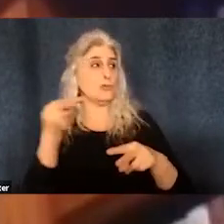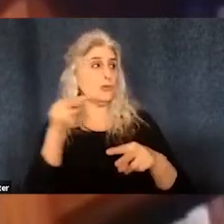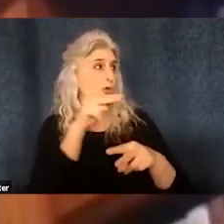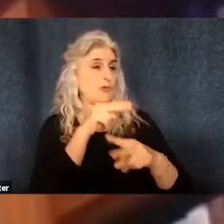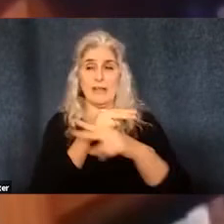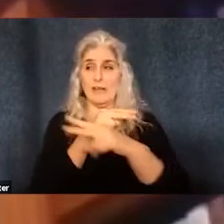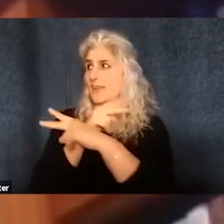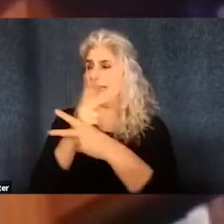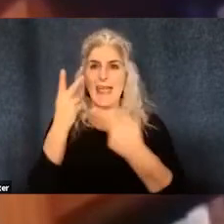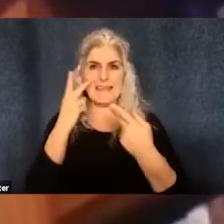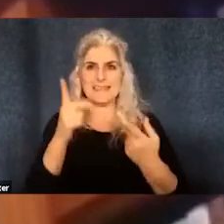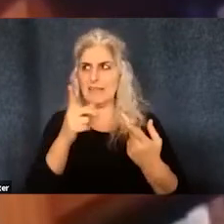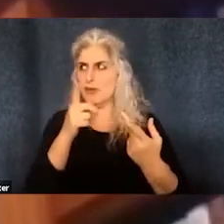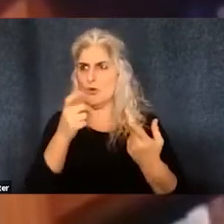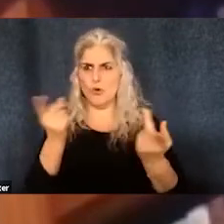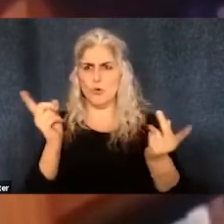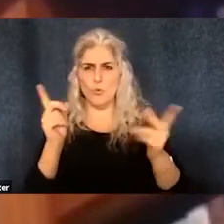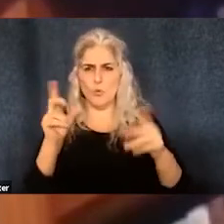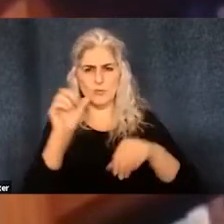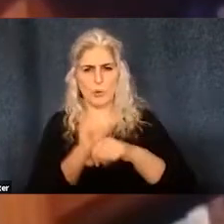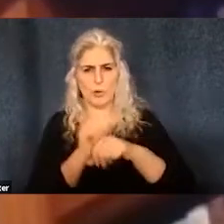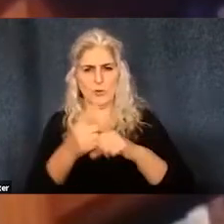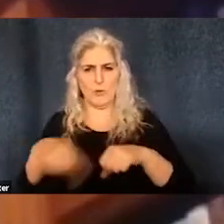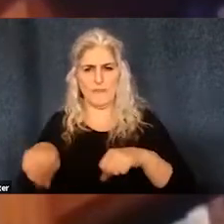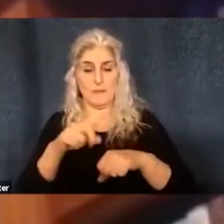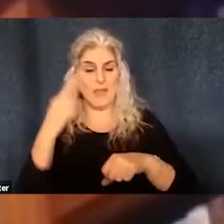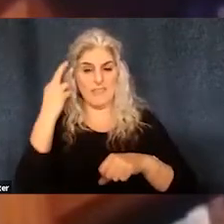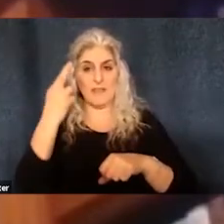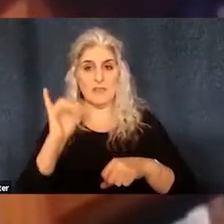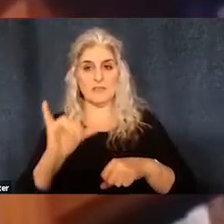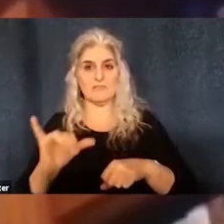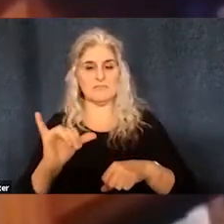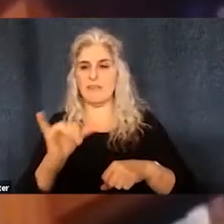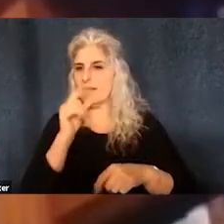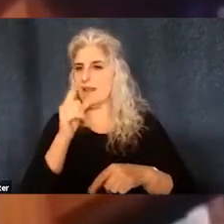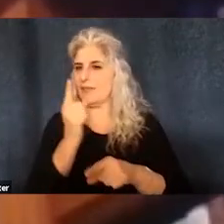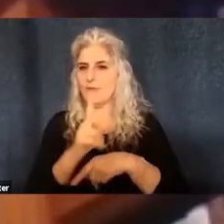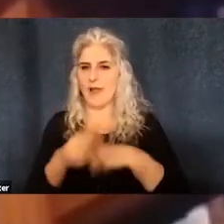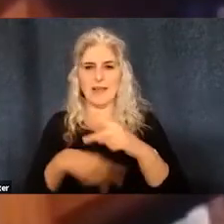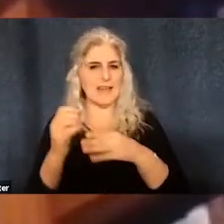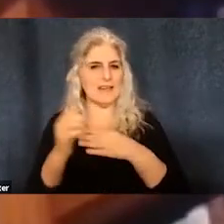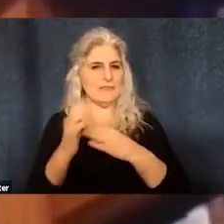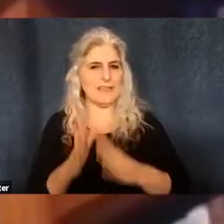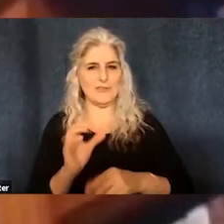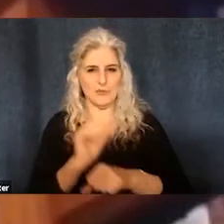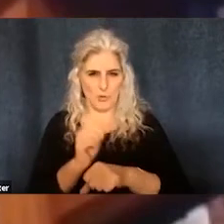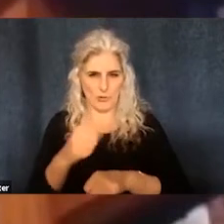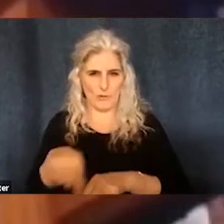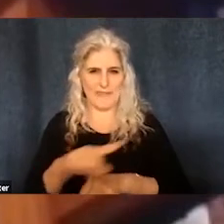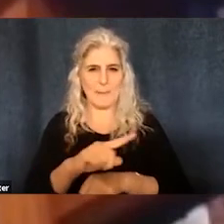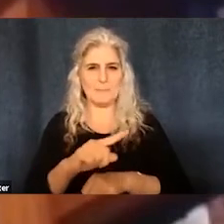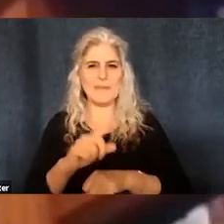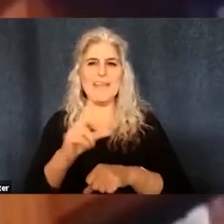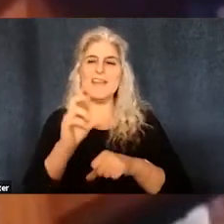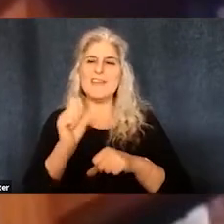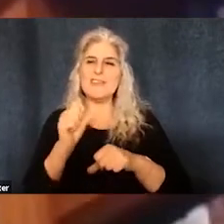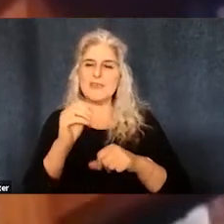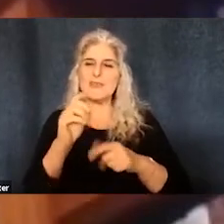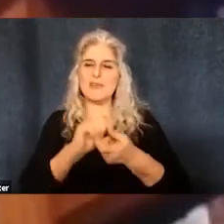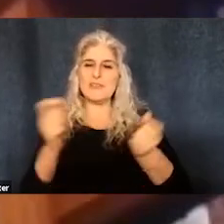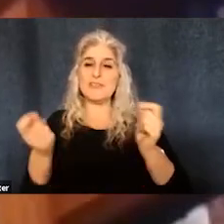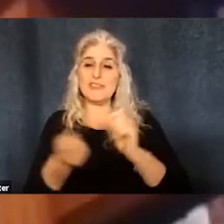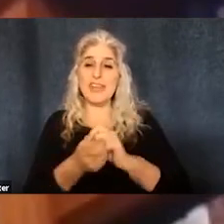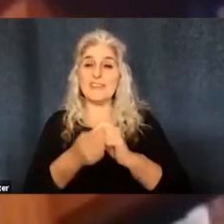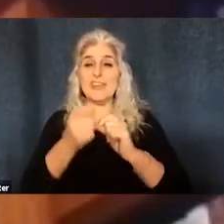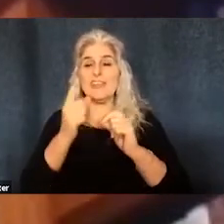they didn't have the right leaders there. So they really, there's been a big shift in terms of the C-suites in